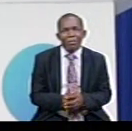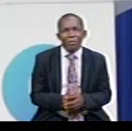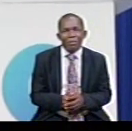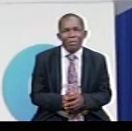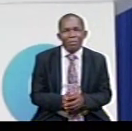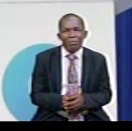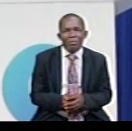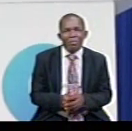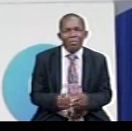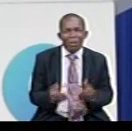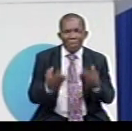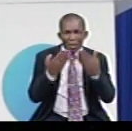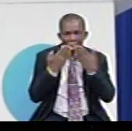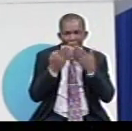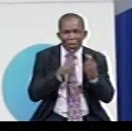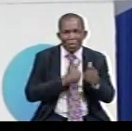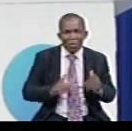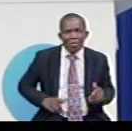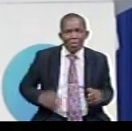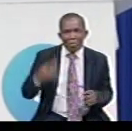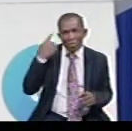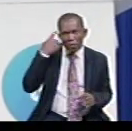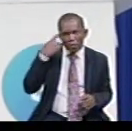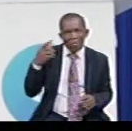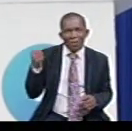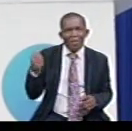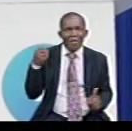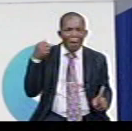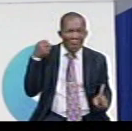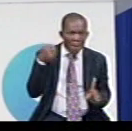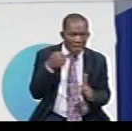Thank the Lord for the impact of yesterday.